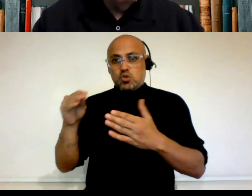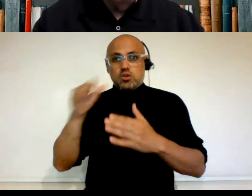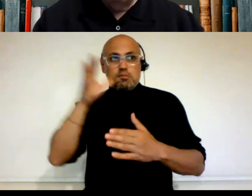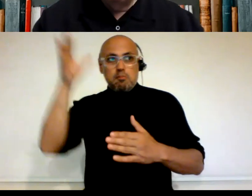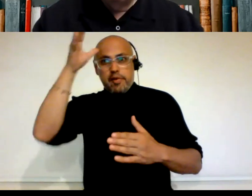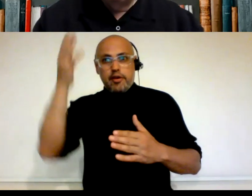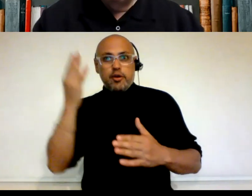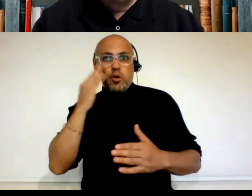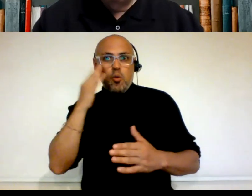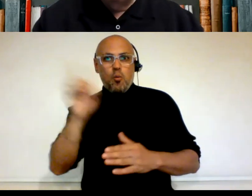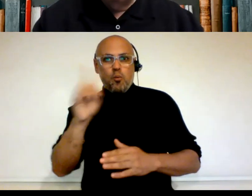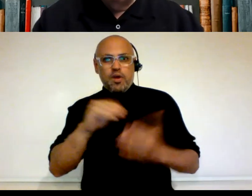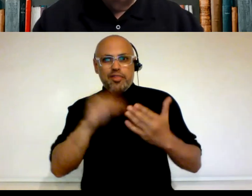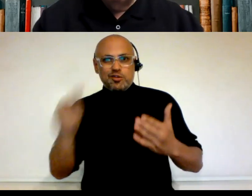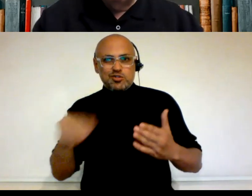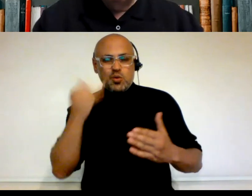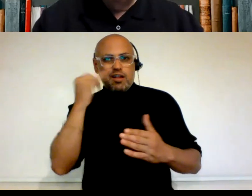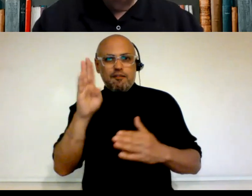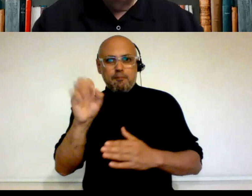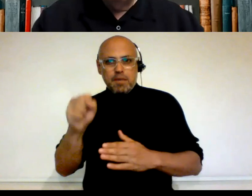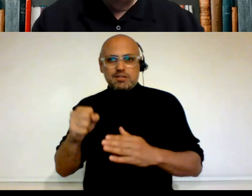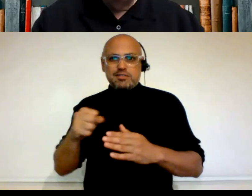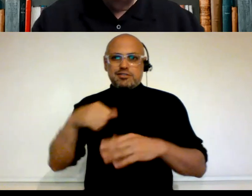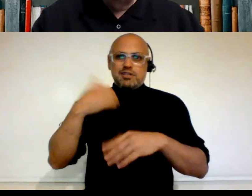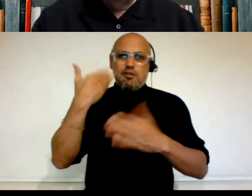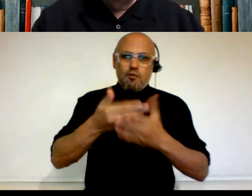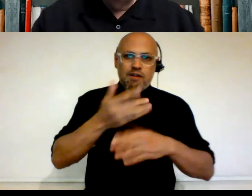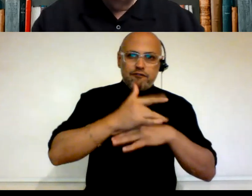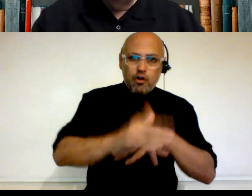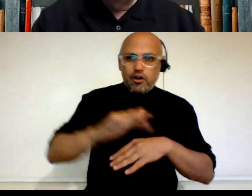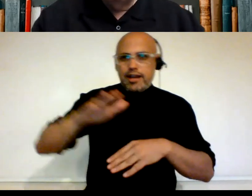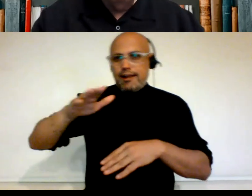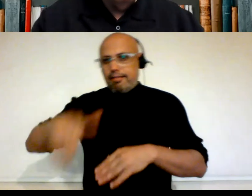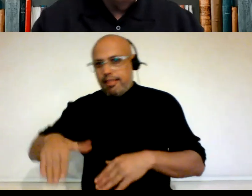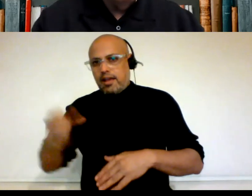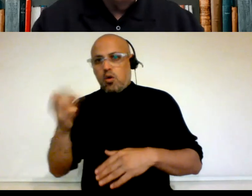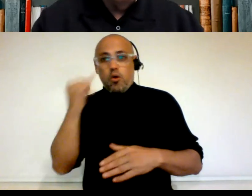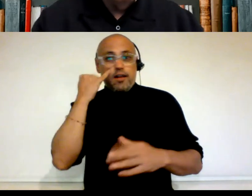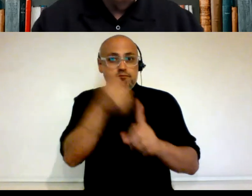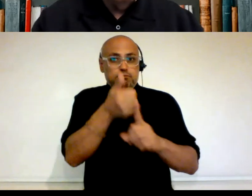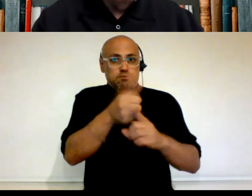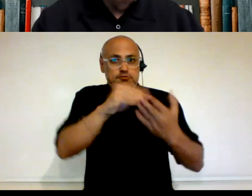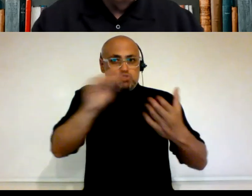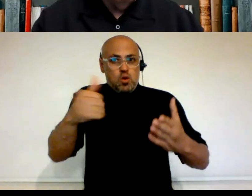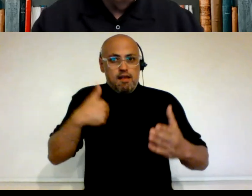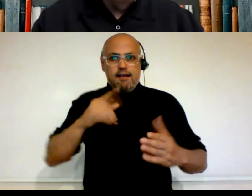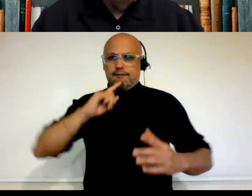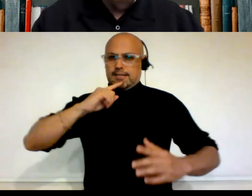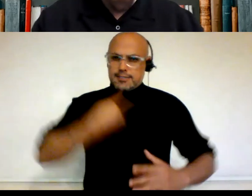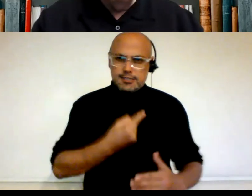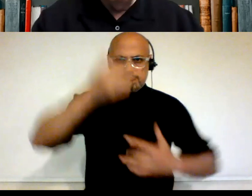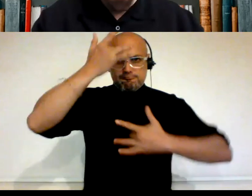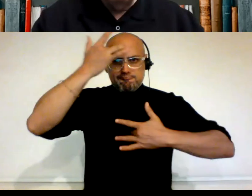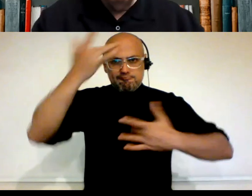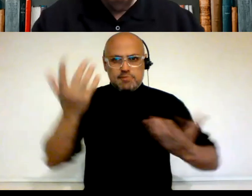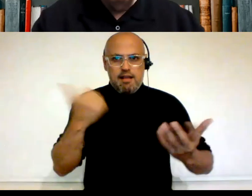will be early or late, and it also will help students who might have a serious illness or condition? Yes, and we're actually working on